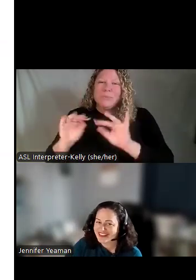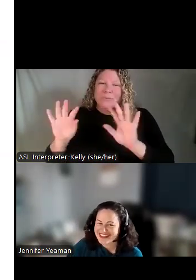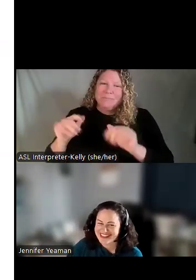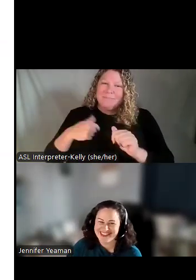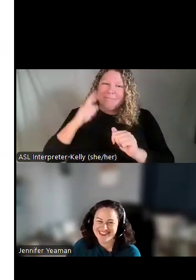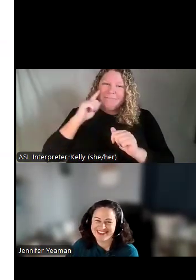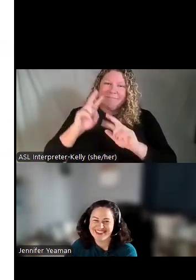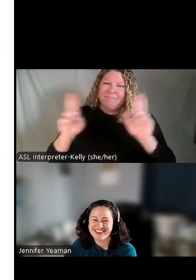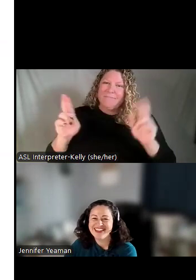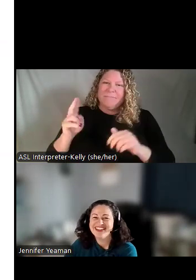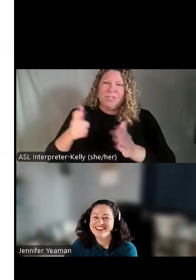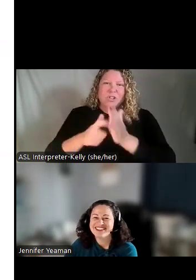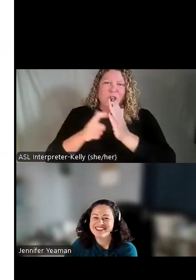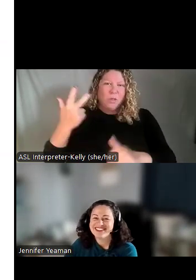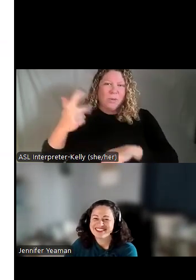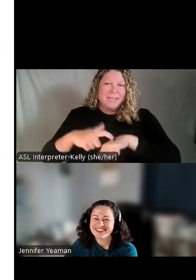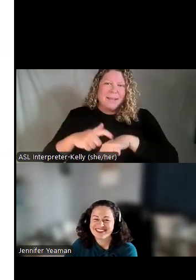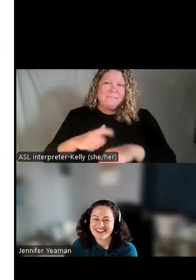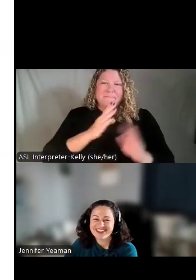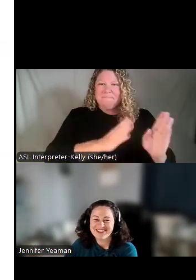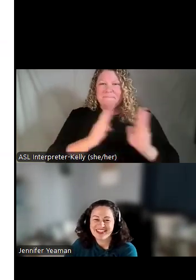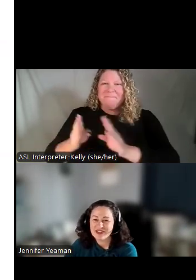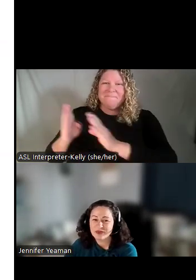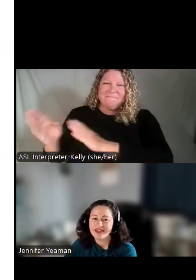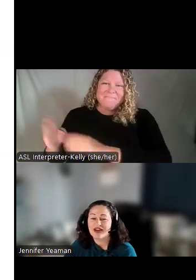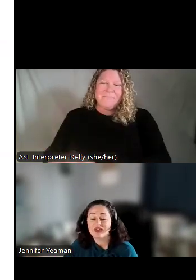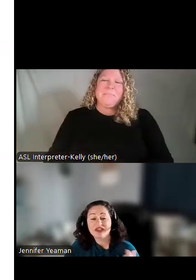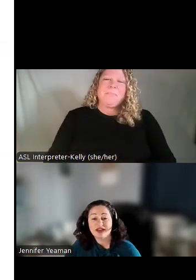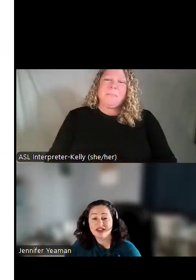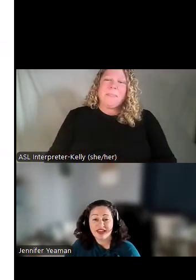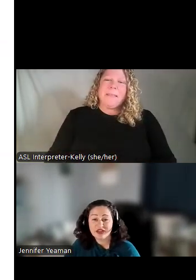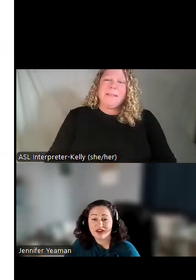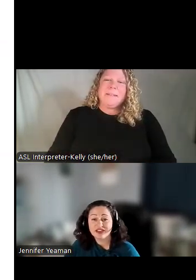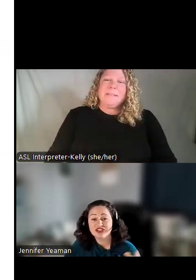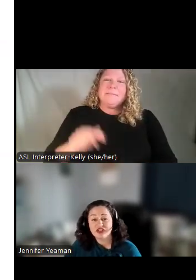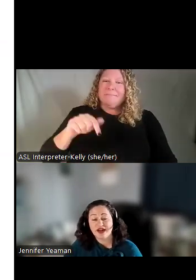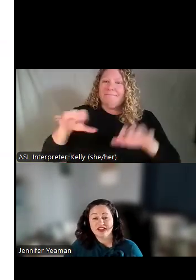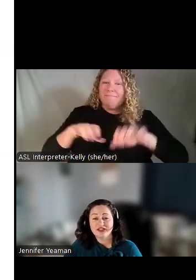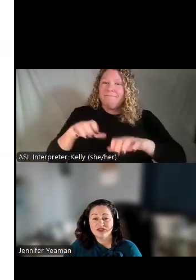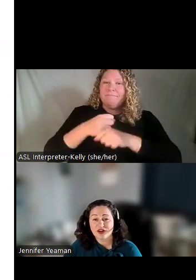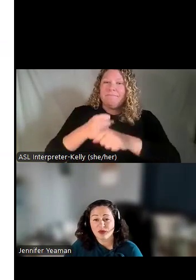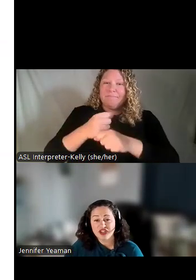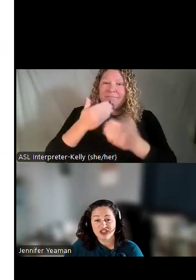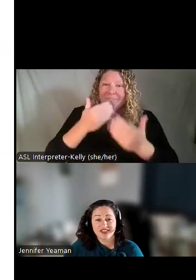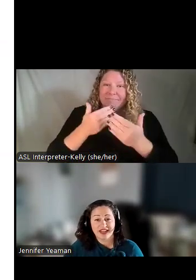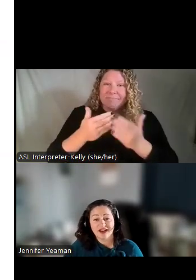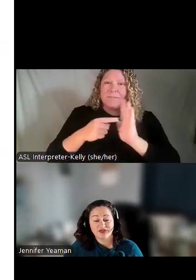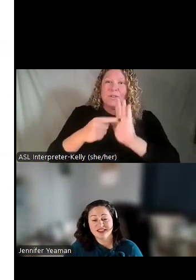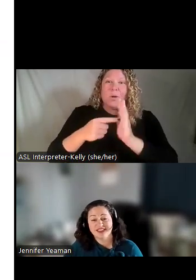took 3 iterations. So in this activity, we not only created thank you card to show gratitude